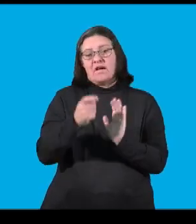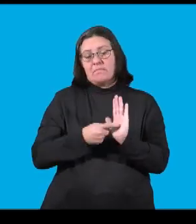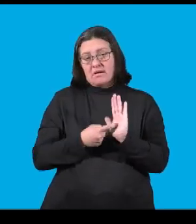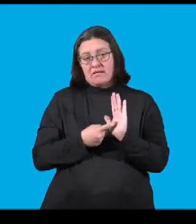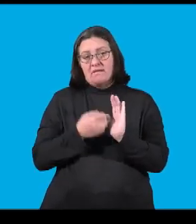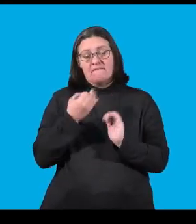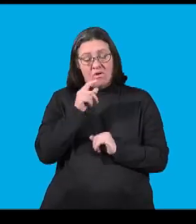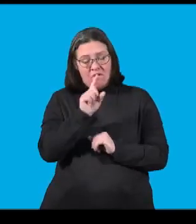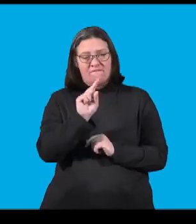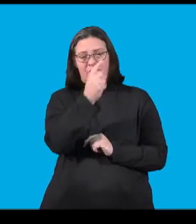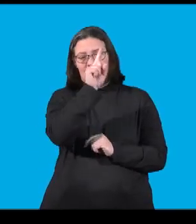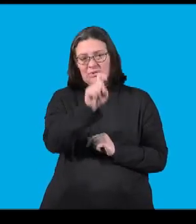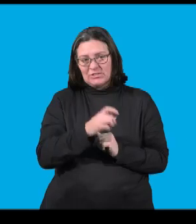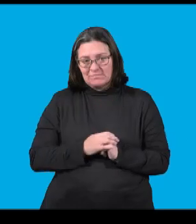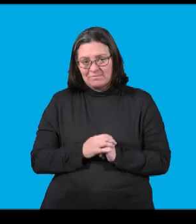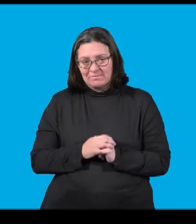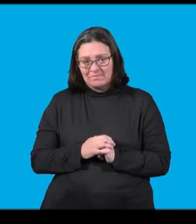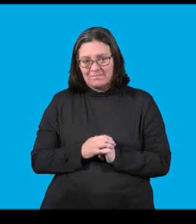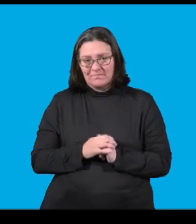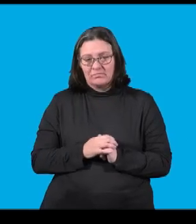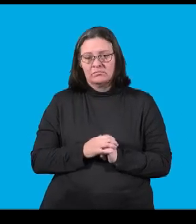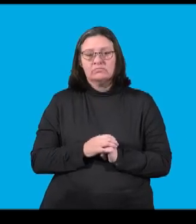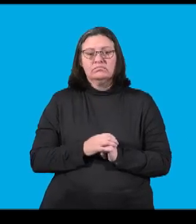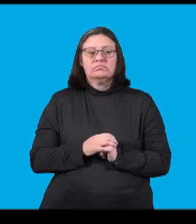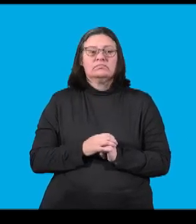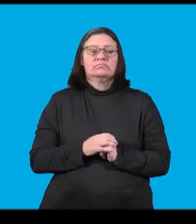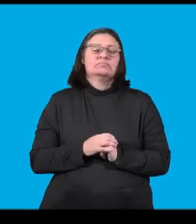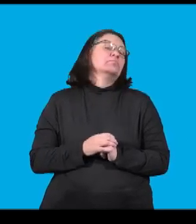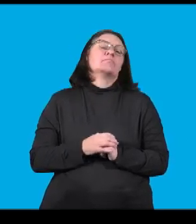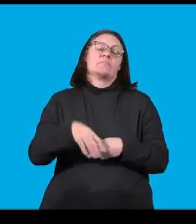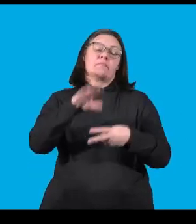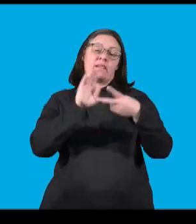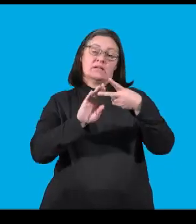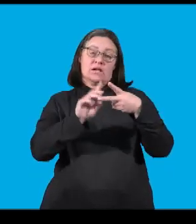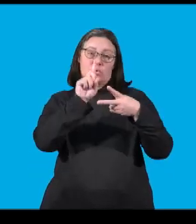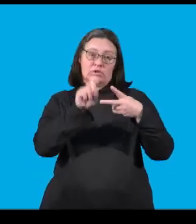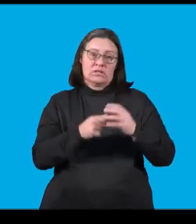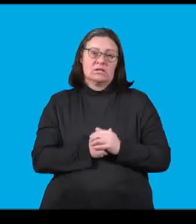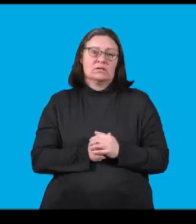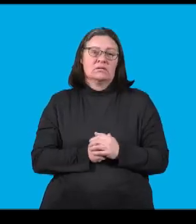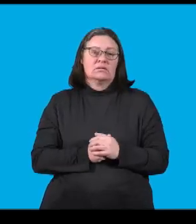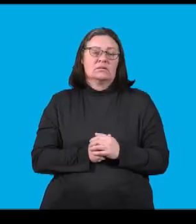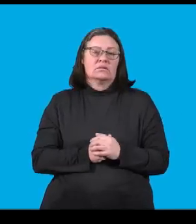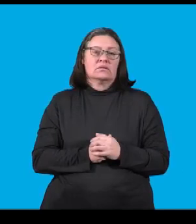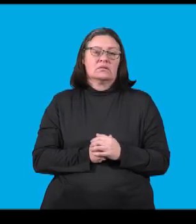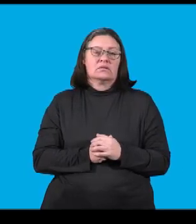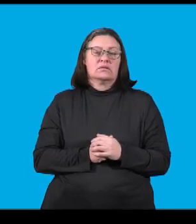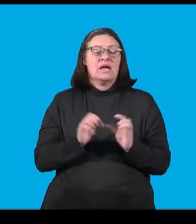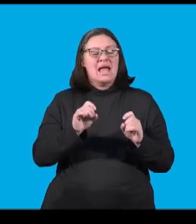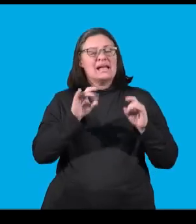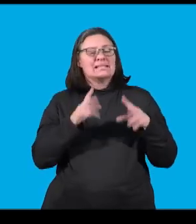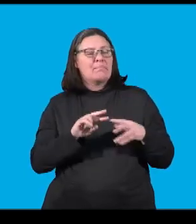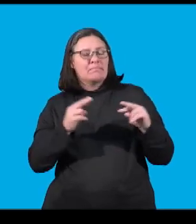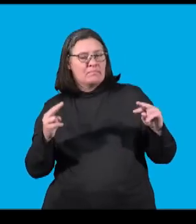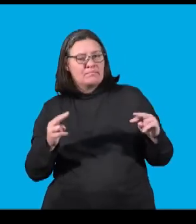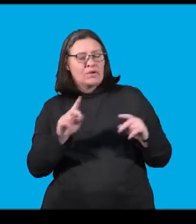full 5 marks for this first question on derivatives. All right, let's move on to the next question. Again, we're looking at